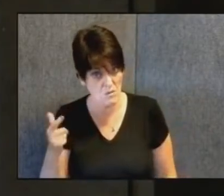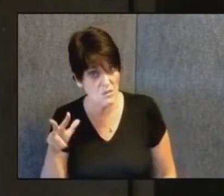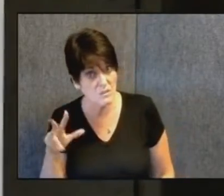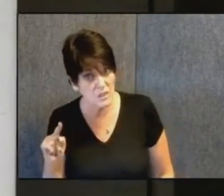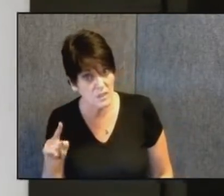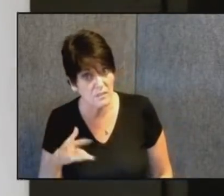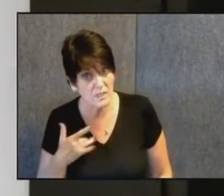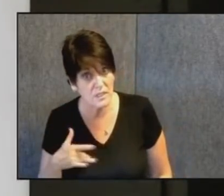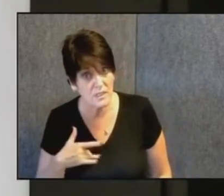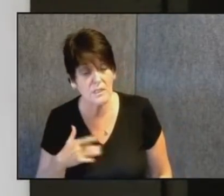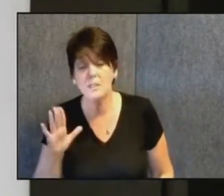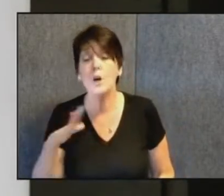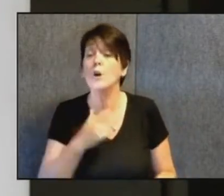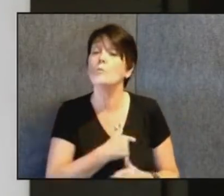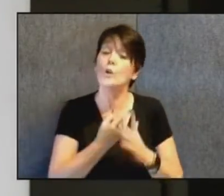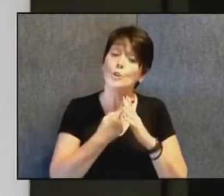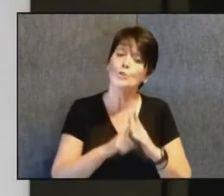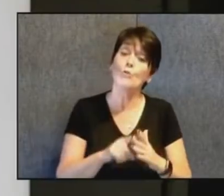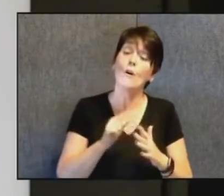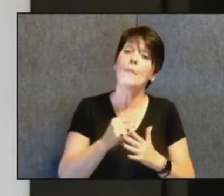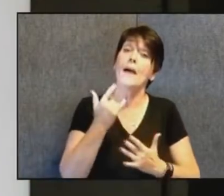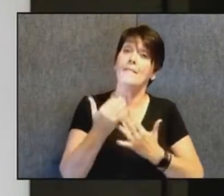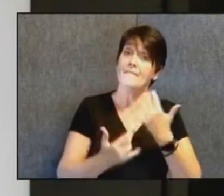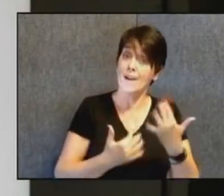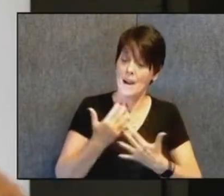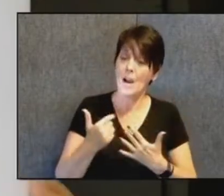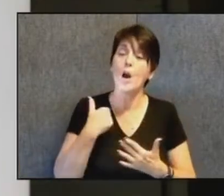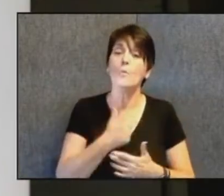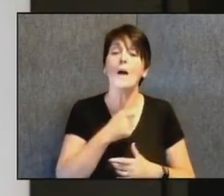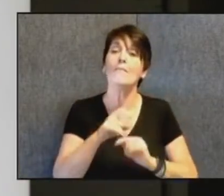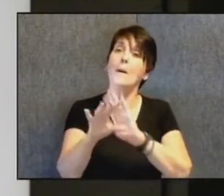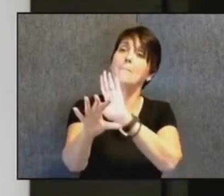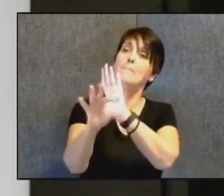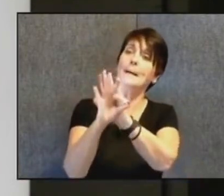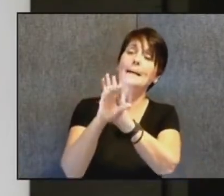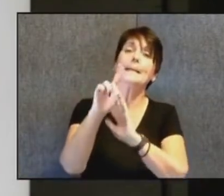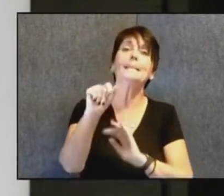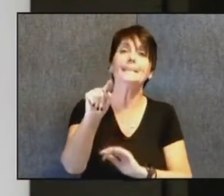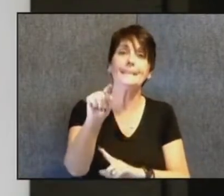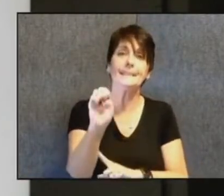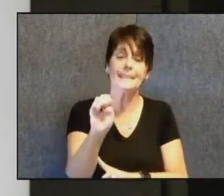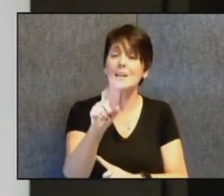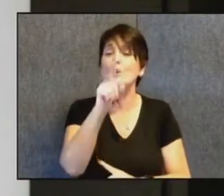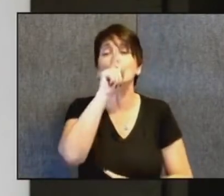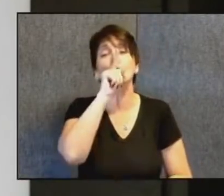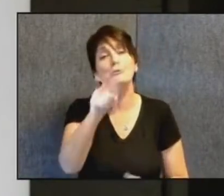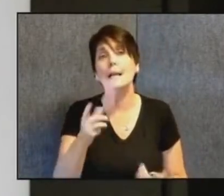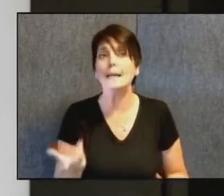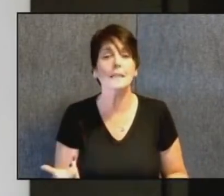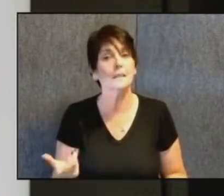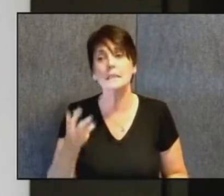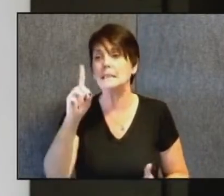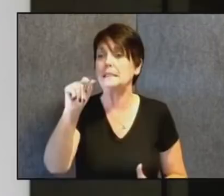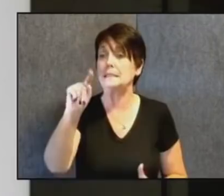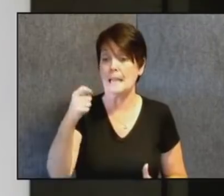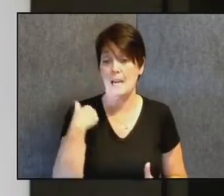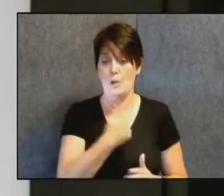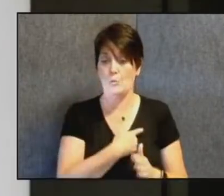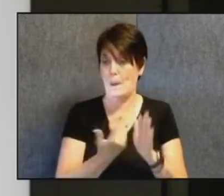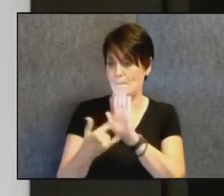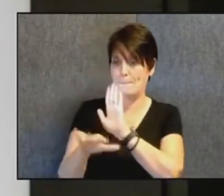31st? So when we start this fire, we have to pick a date, and it really is a date that we pick